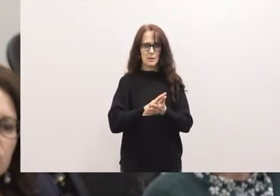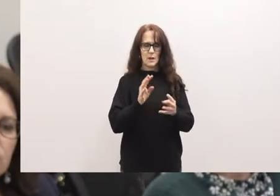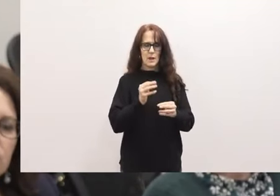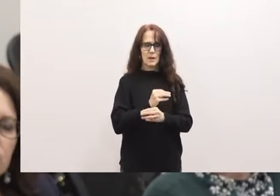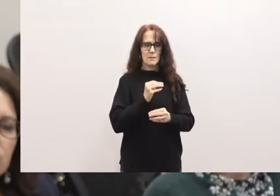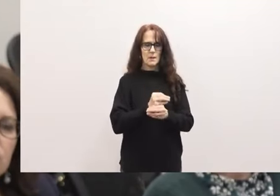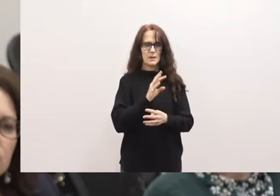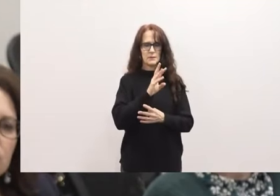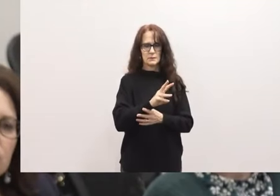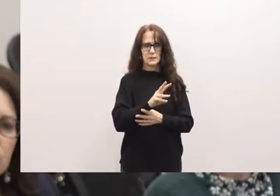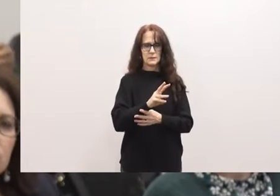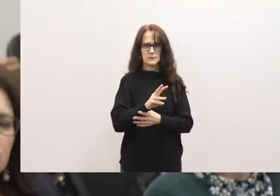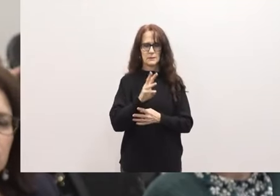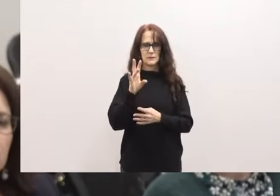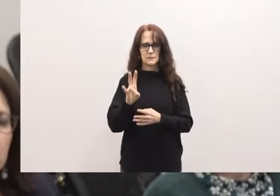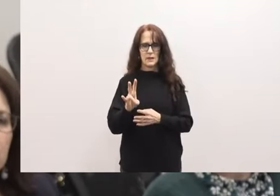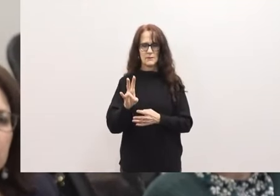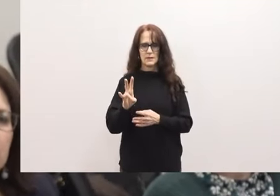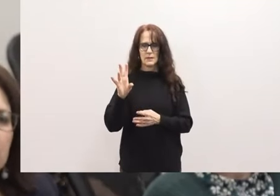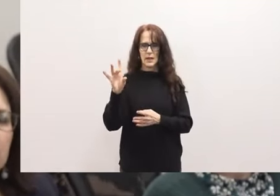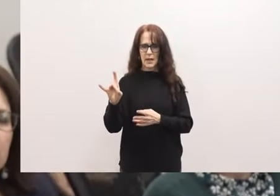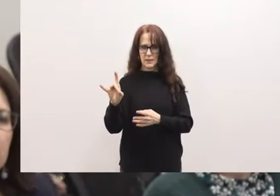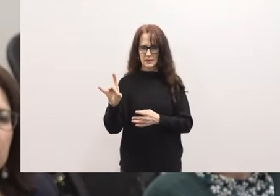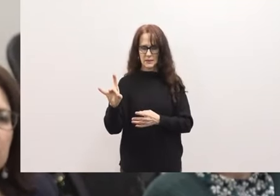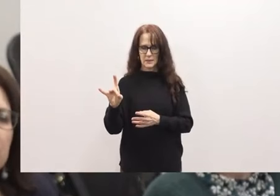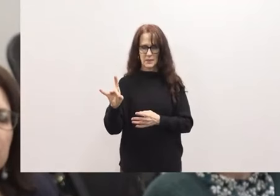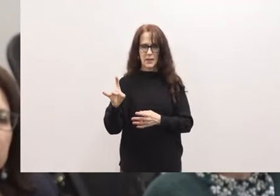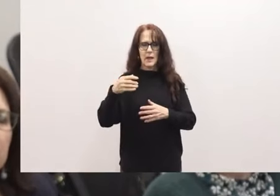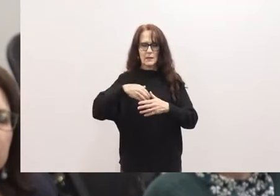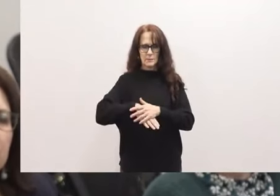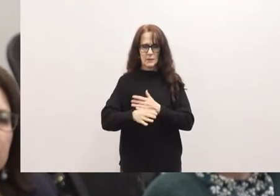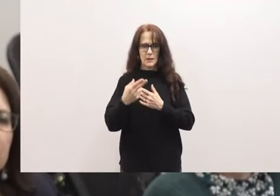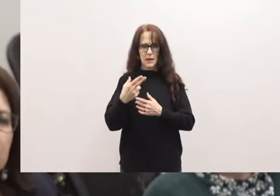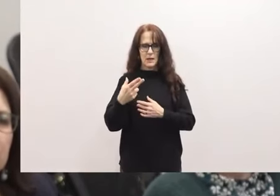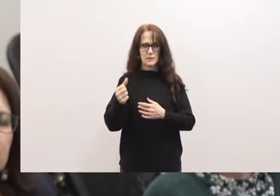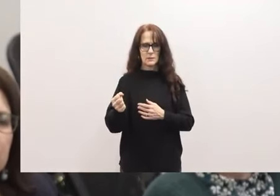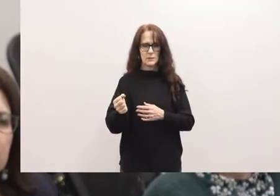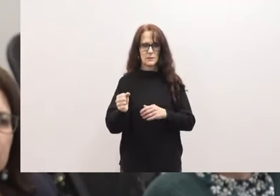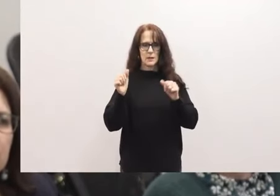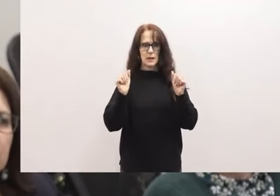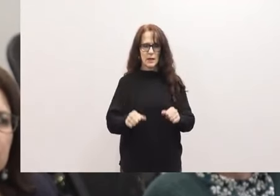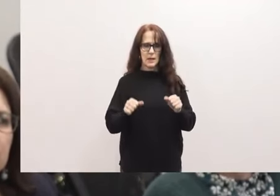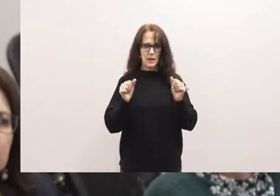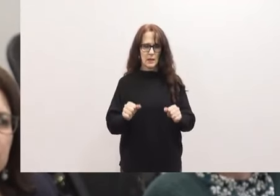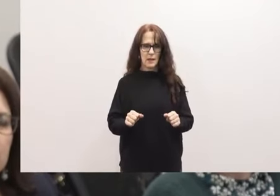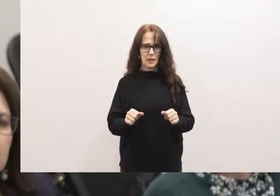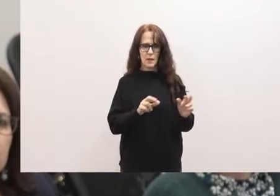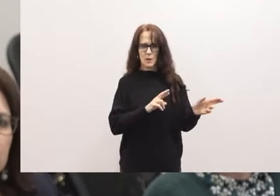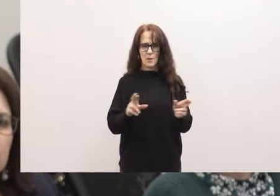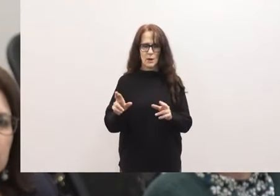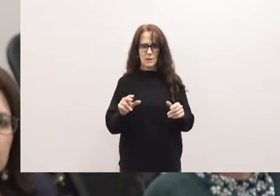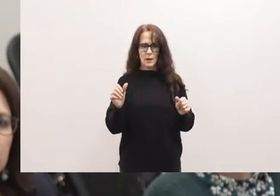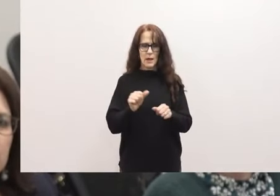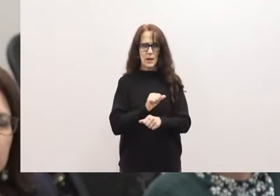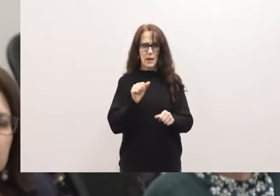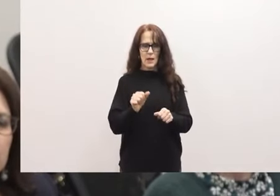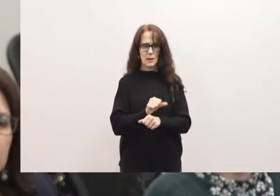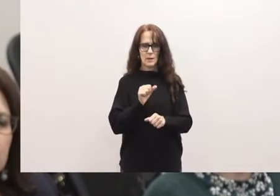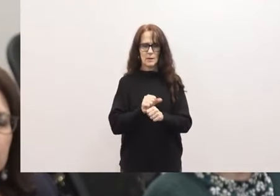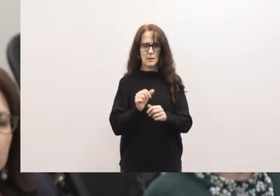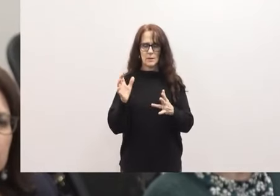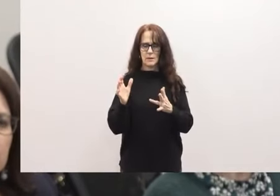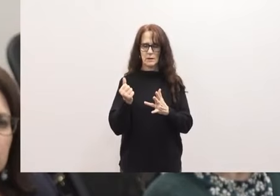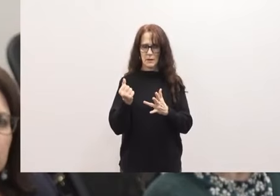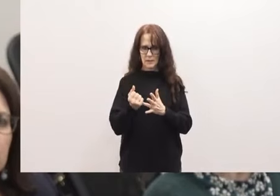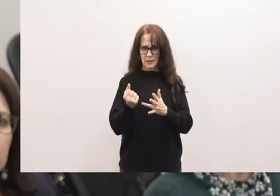6, 7, and 8, and as they enter high school, now they are able to, they're prepared to take algebra in ninth